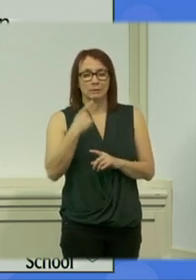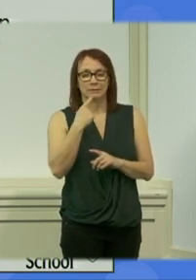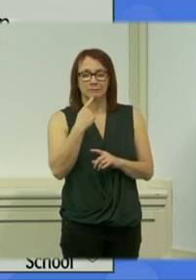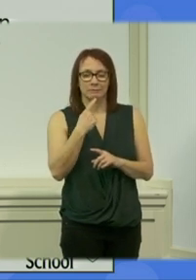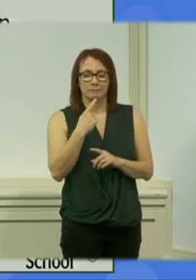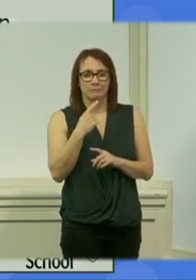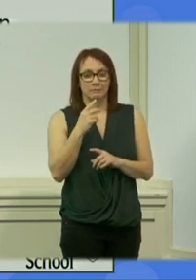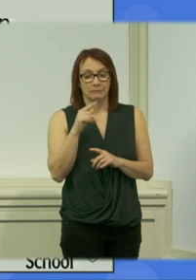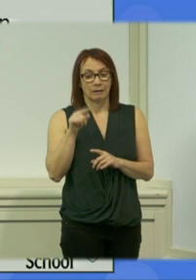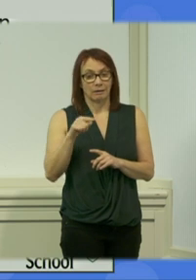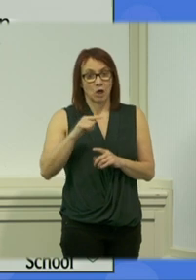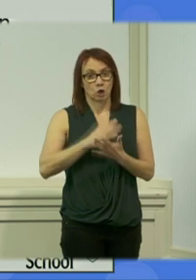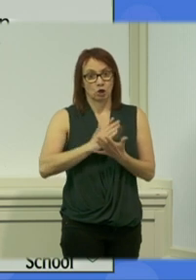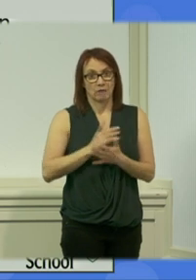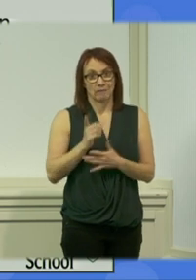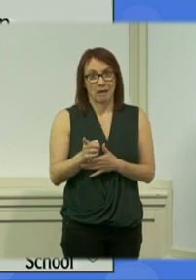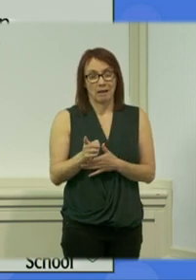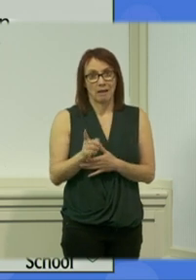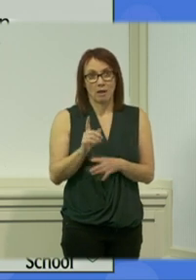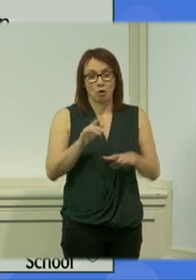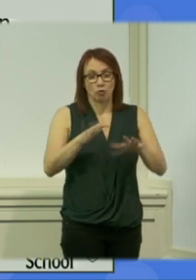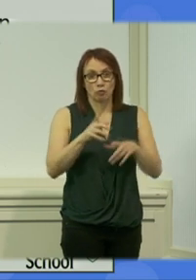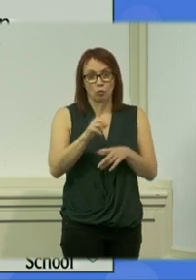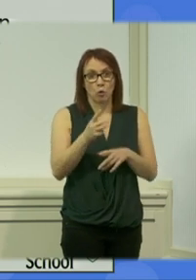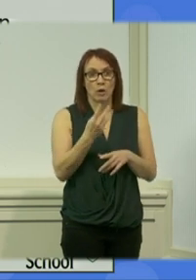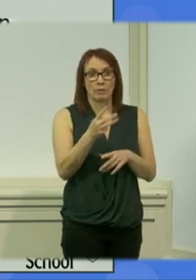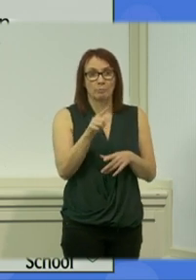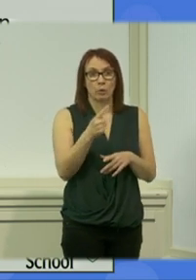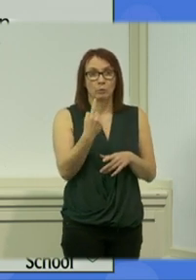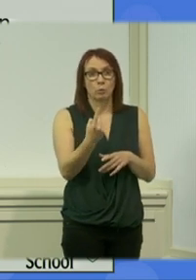boxes, that share was estimated to be